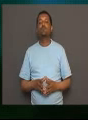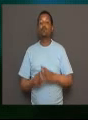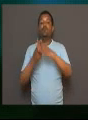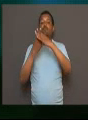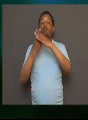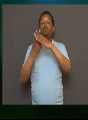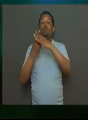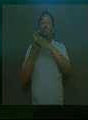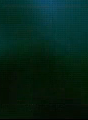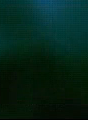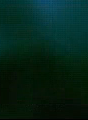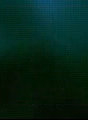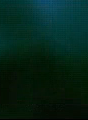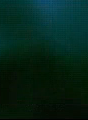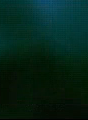Begin.